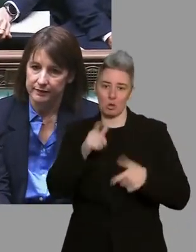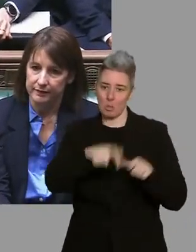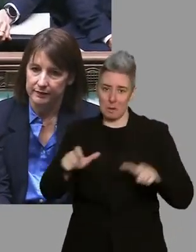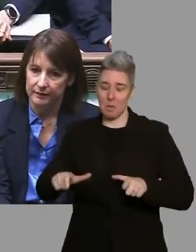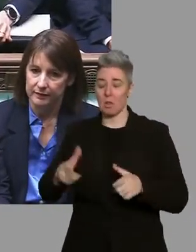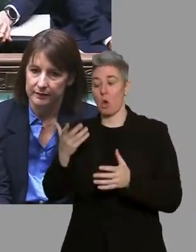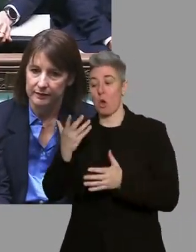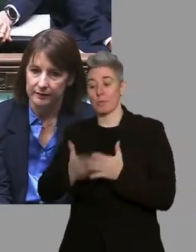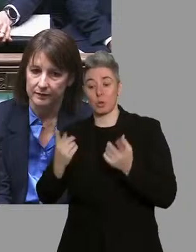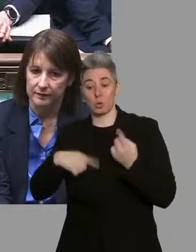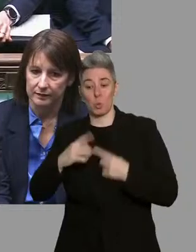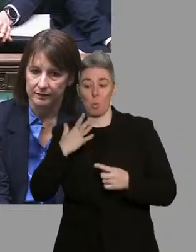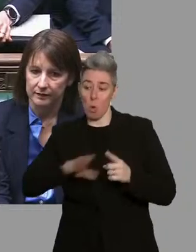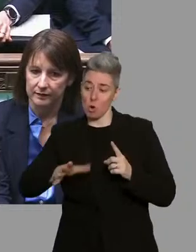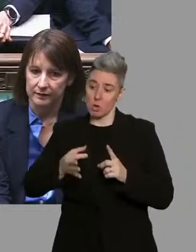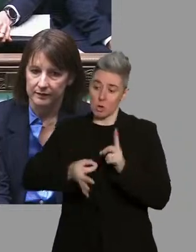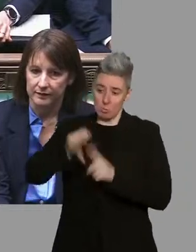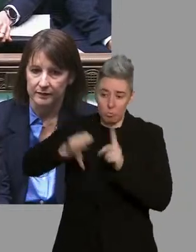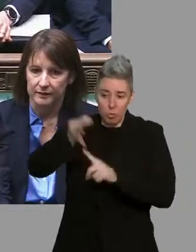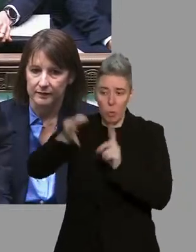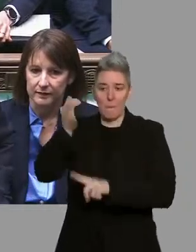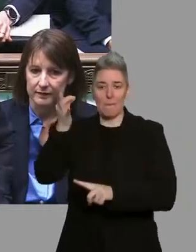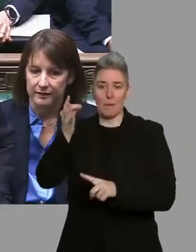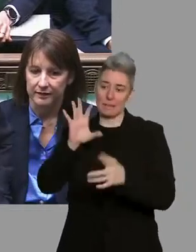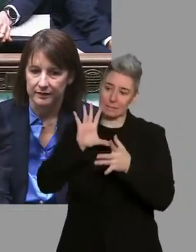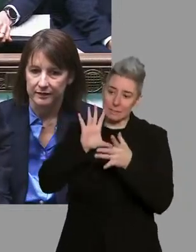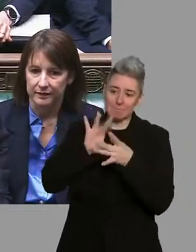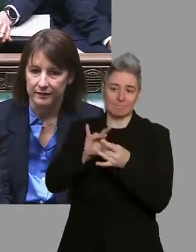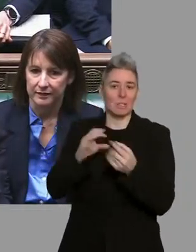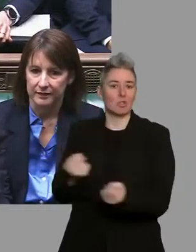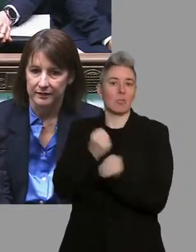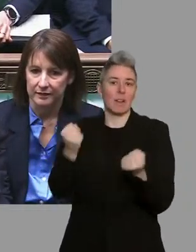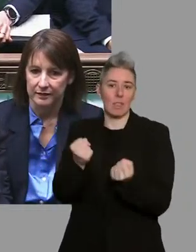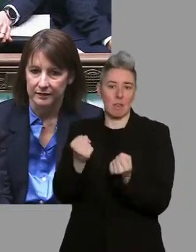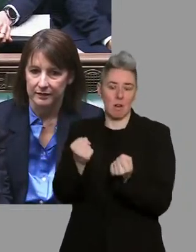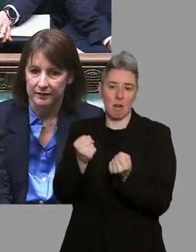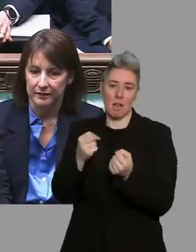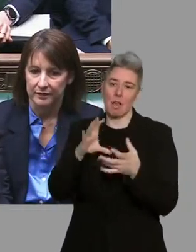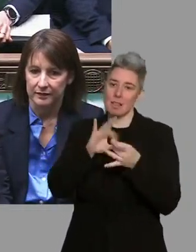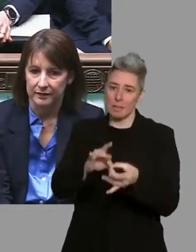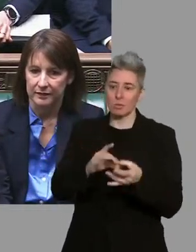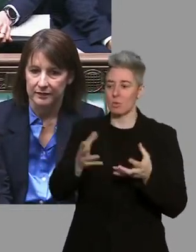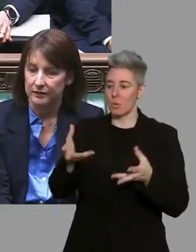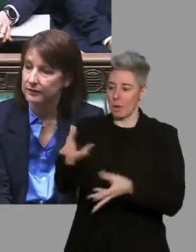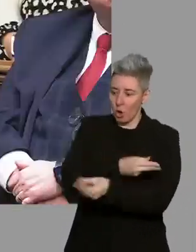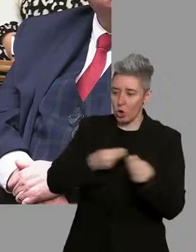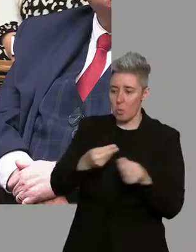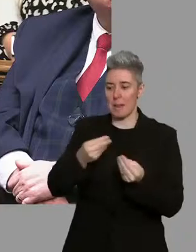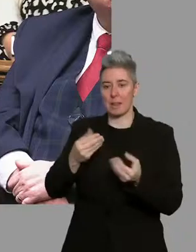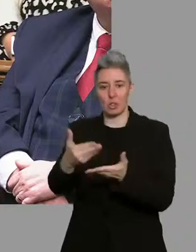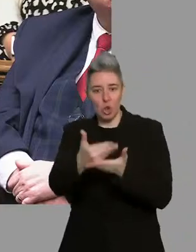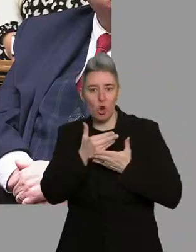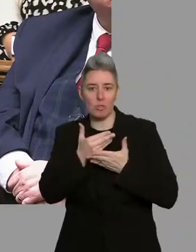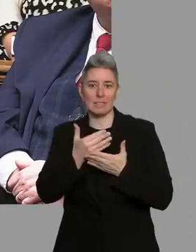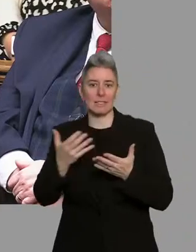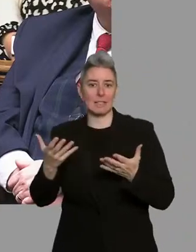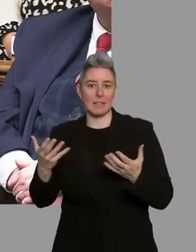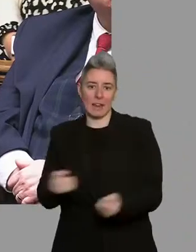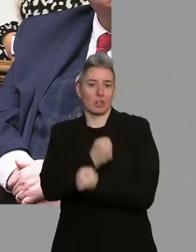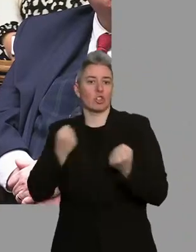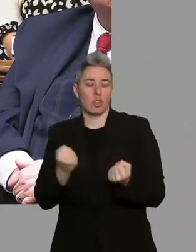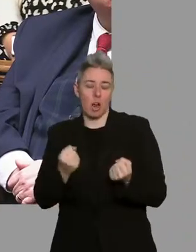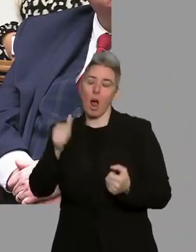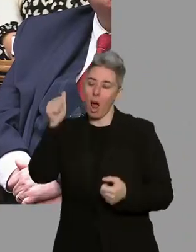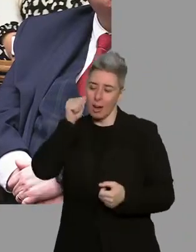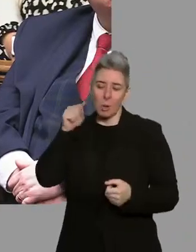on security to deliver the growth that we need. I know this is an issue of considerable frustration to his constituents. The